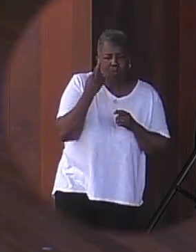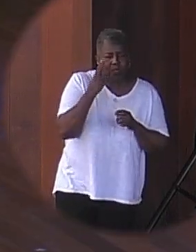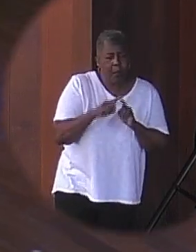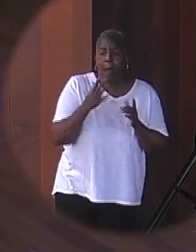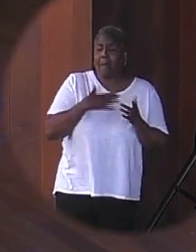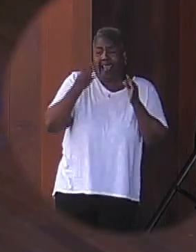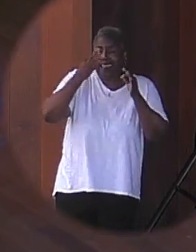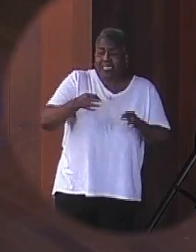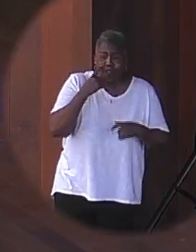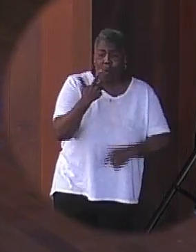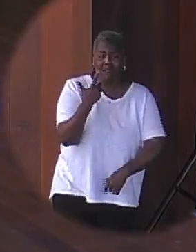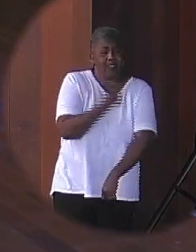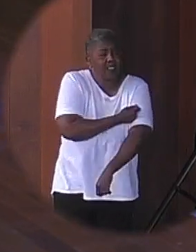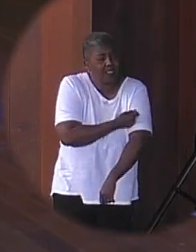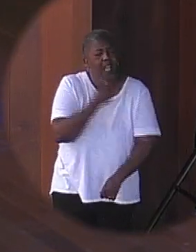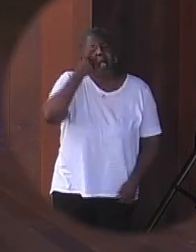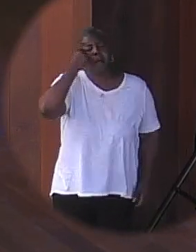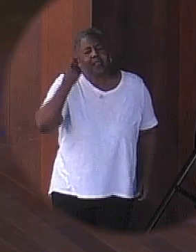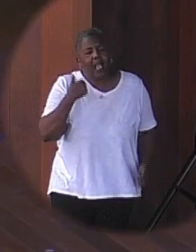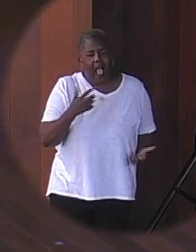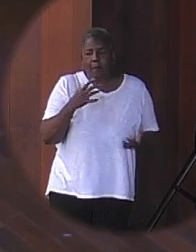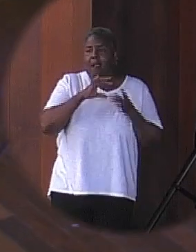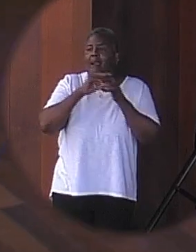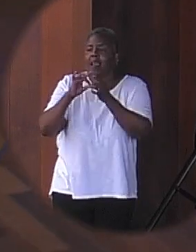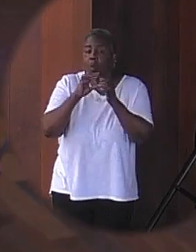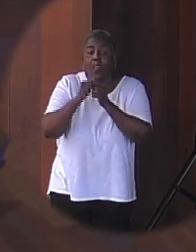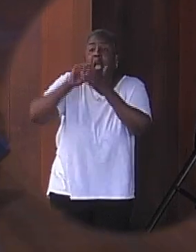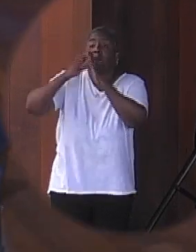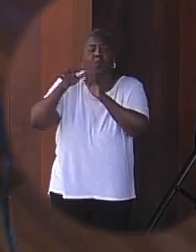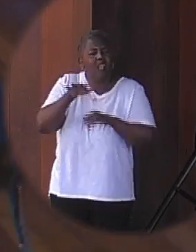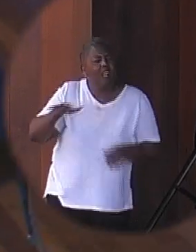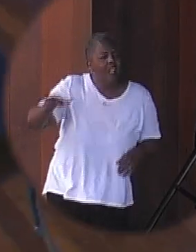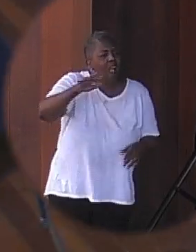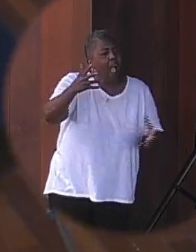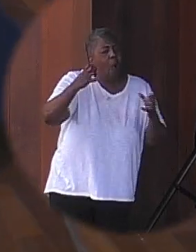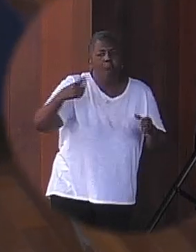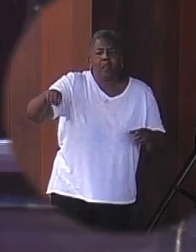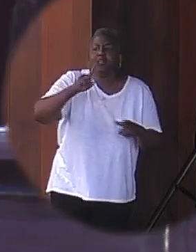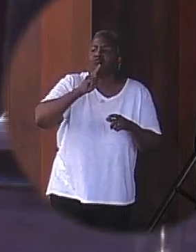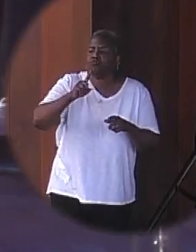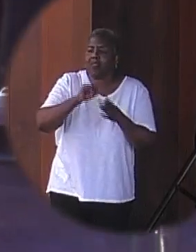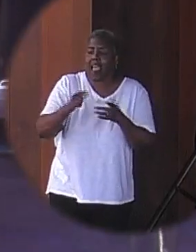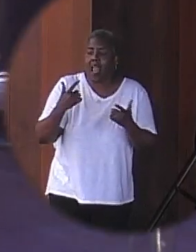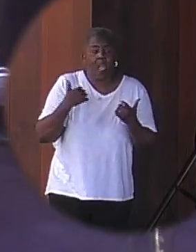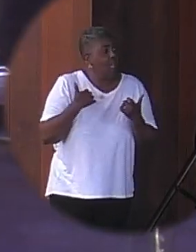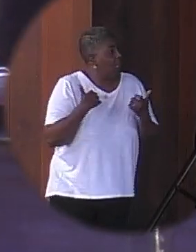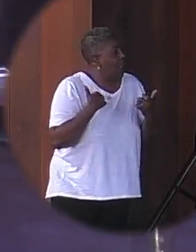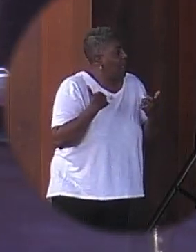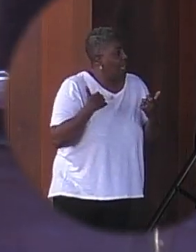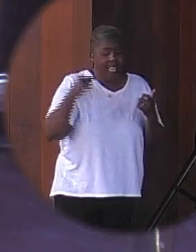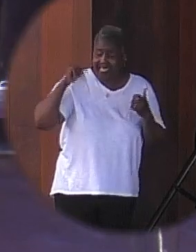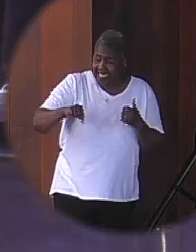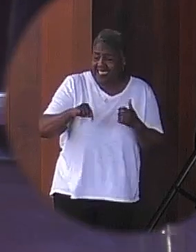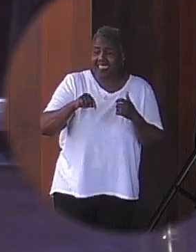My decision to get vaccinated was because I am connected to a community and I want to be certain that we put this thing